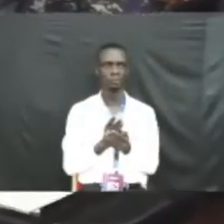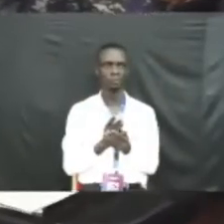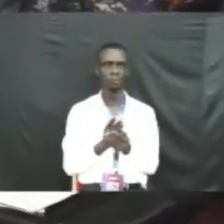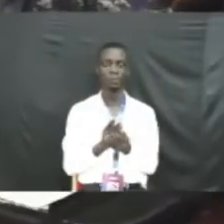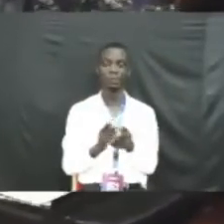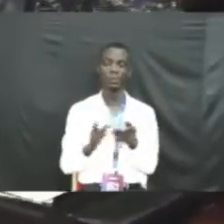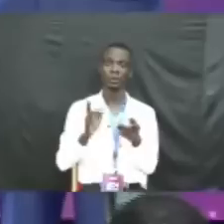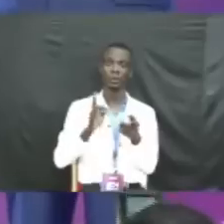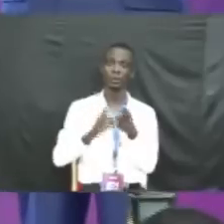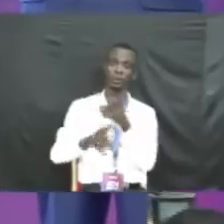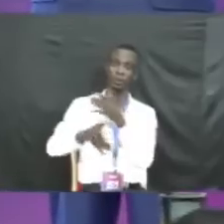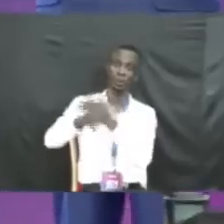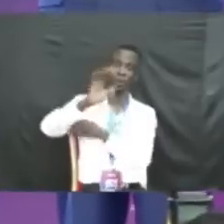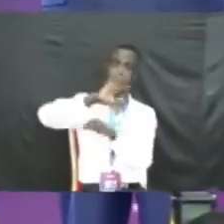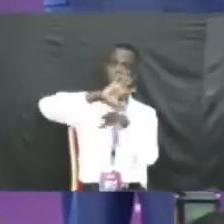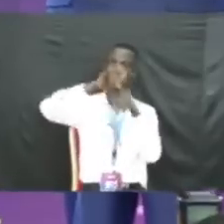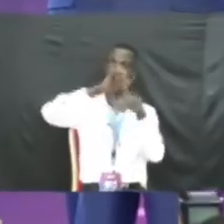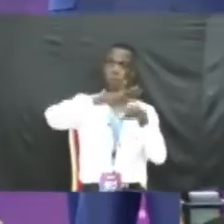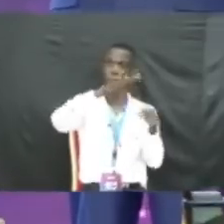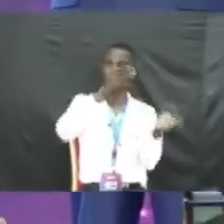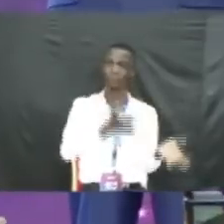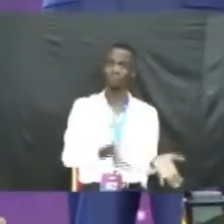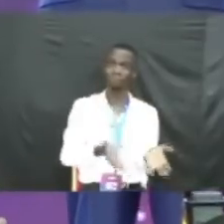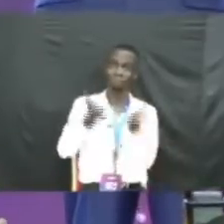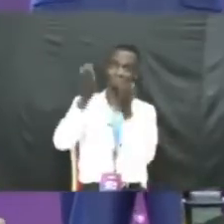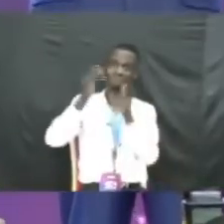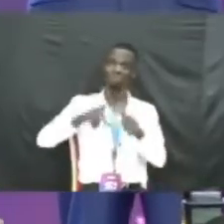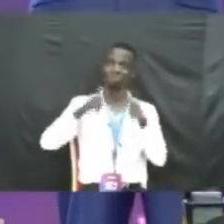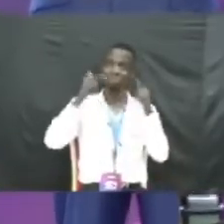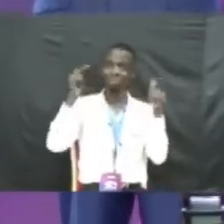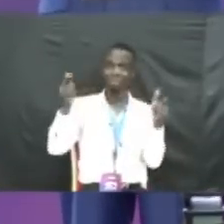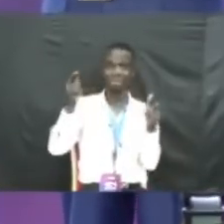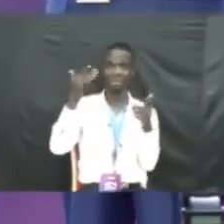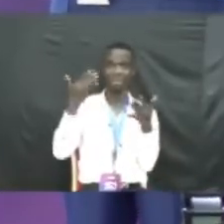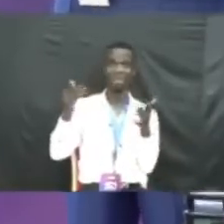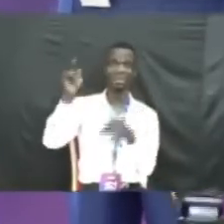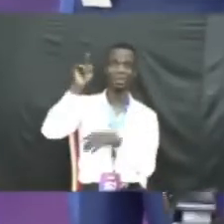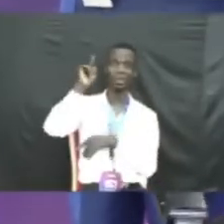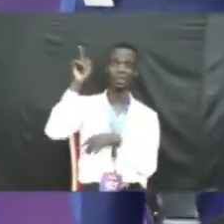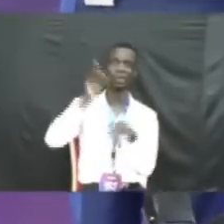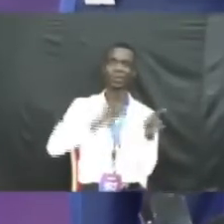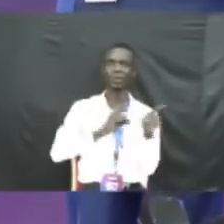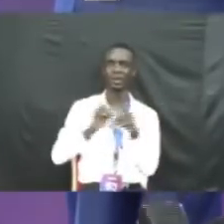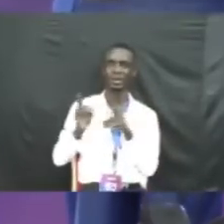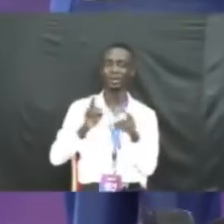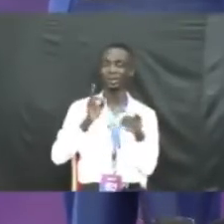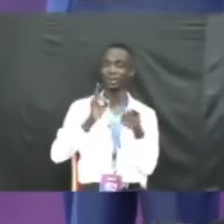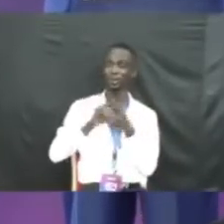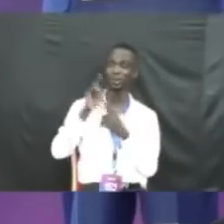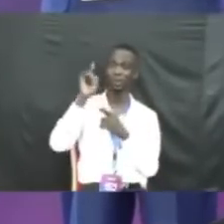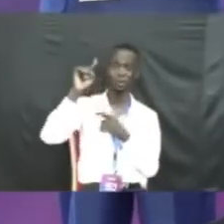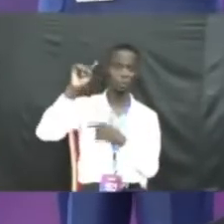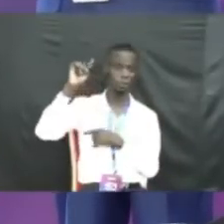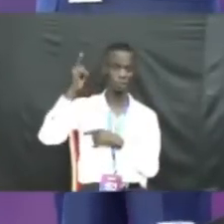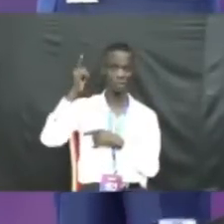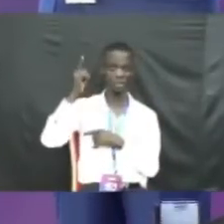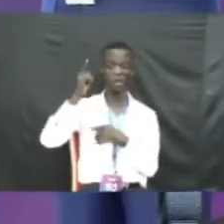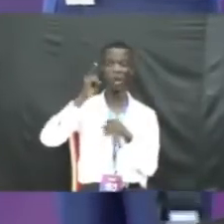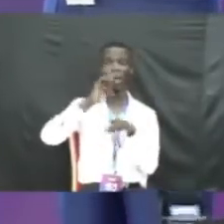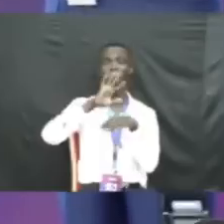To God be the glory. Amen. Great things he has done. Hallelujah. To him and to him alone.